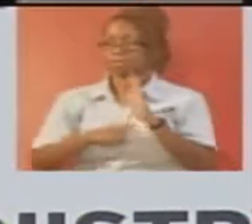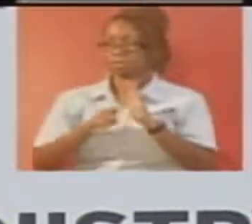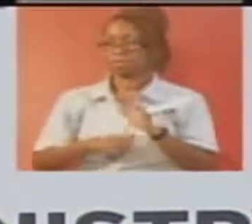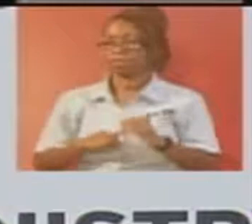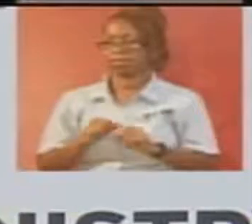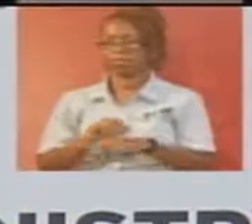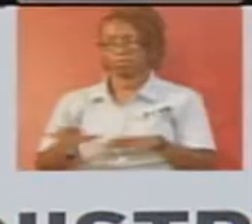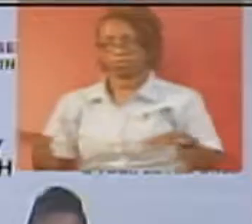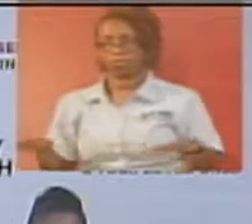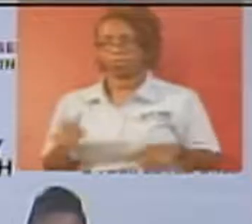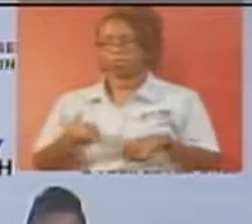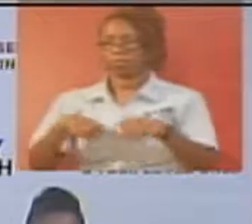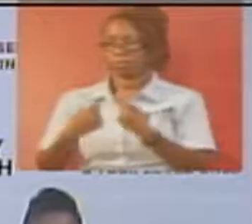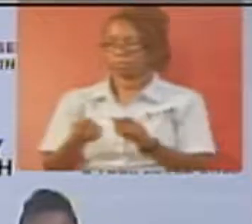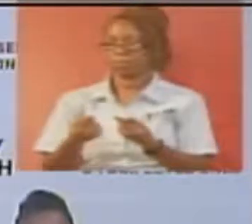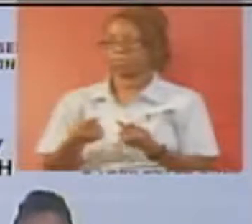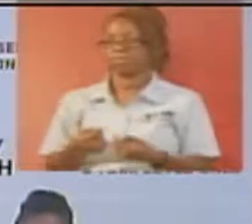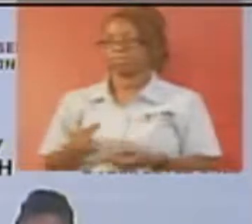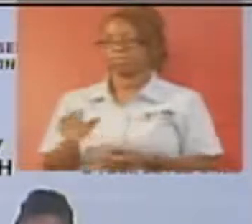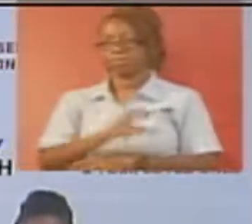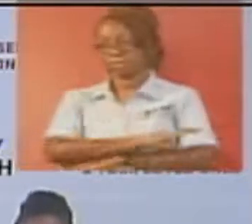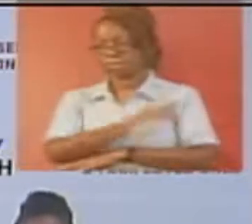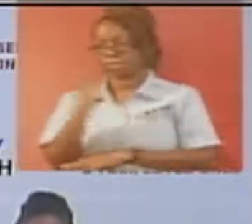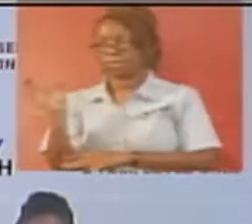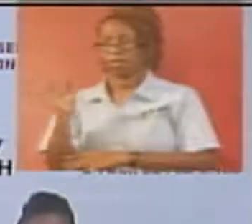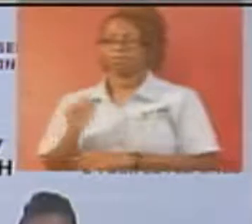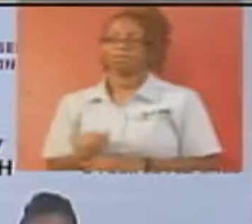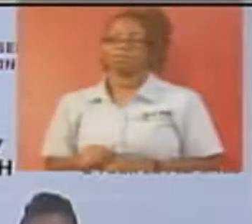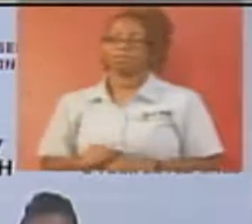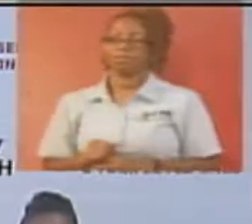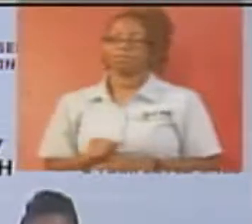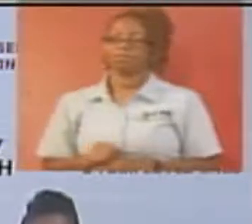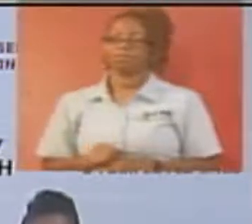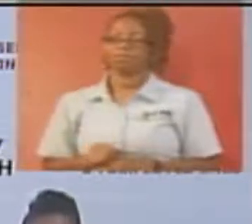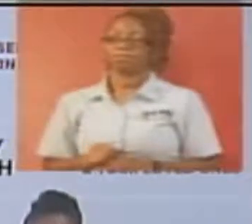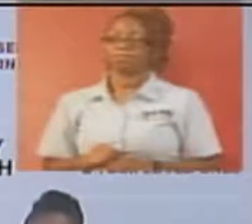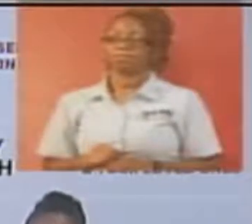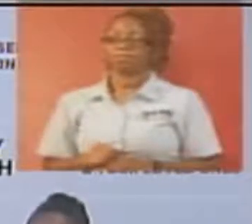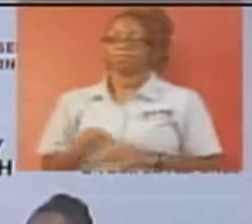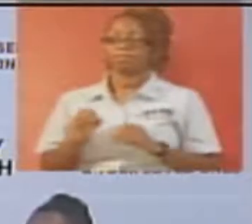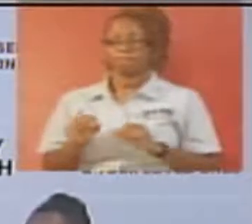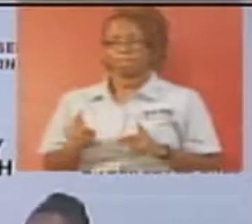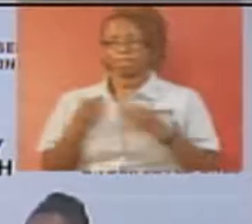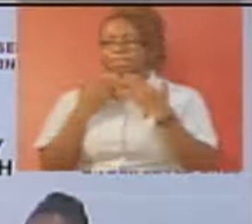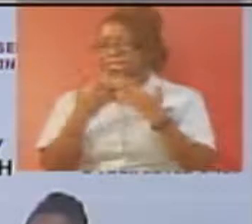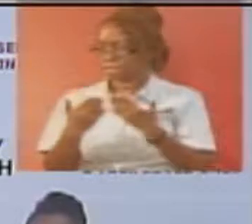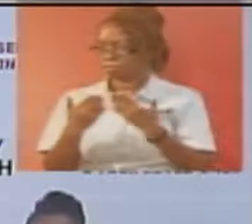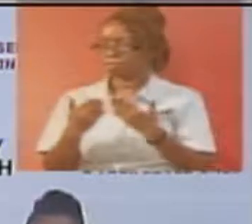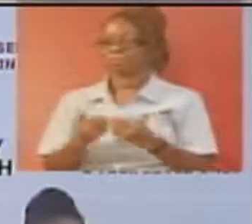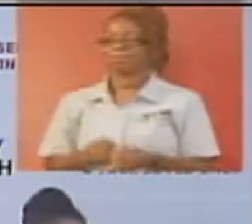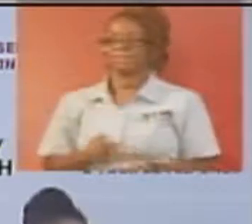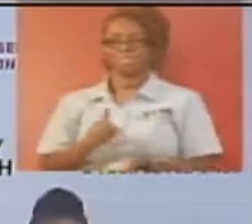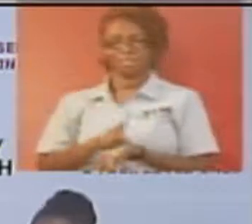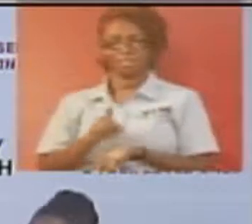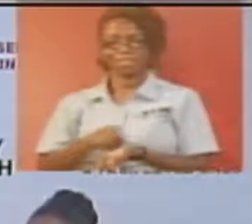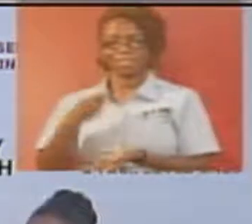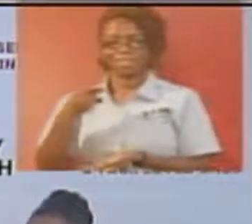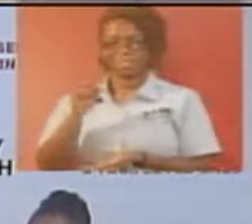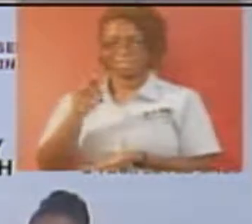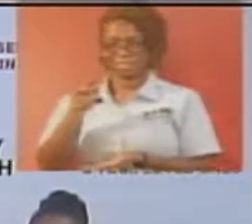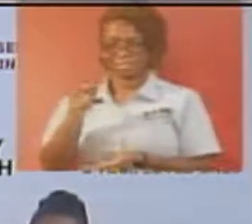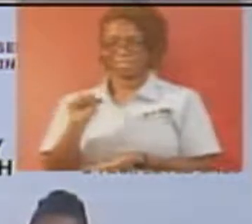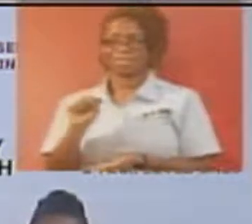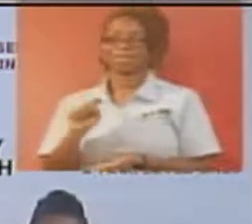Mr. Alexander. Thank you very much, Dr. Hines, and especially for the guidance that you would have just given to the members of the